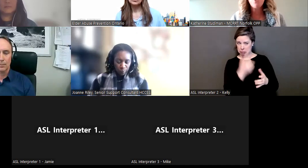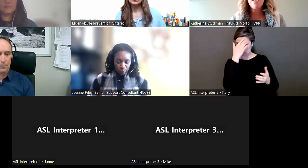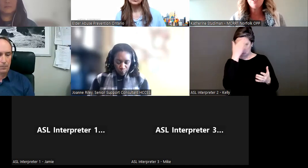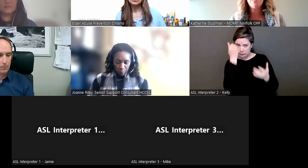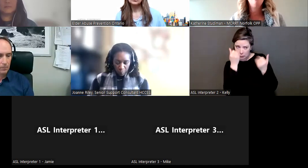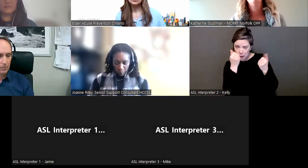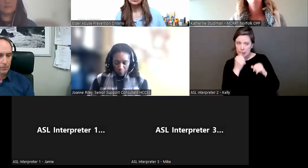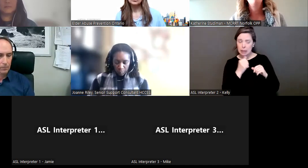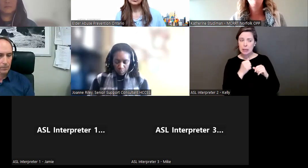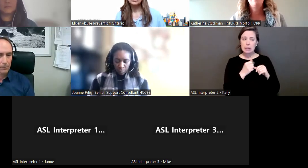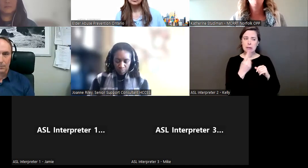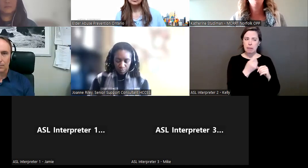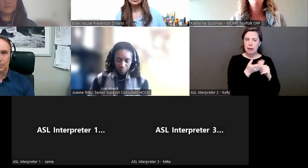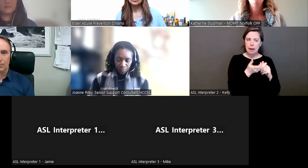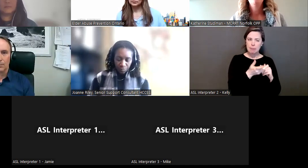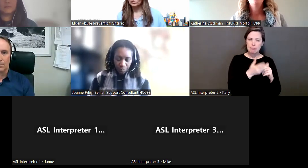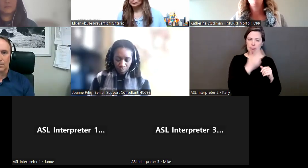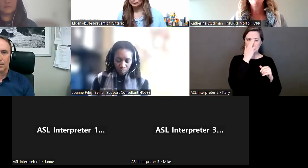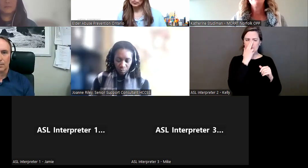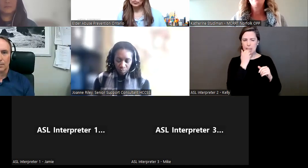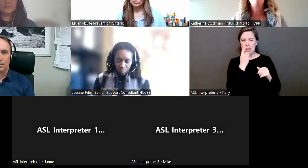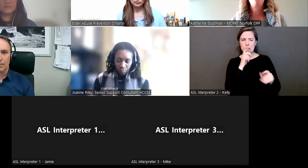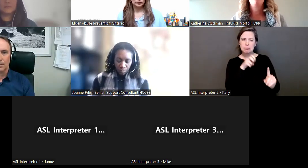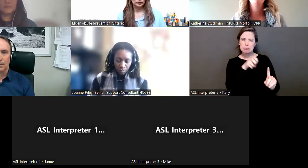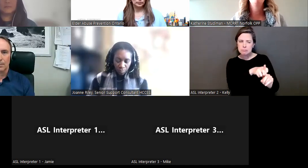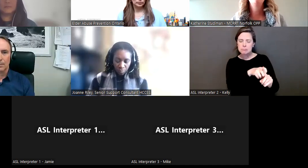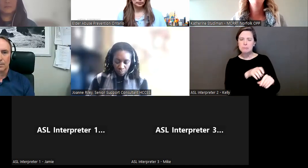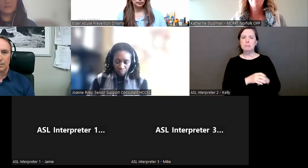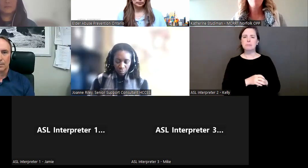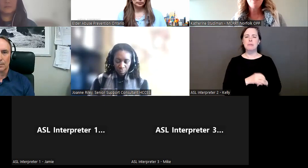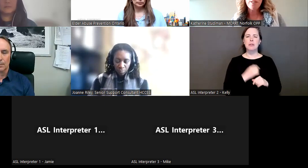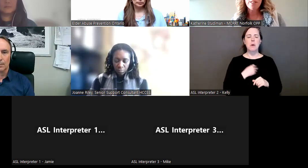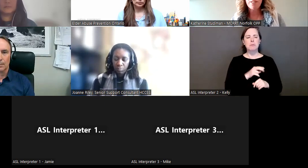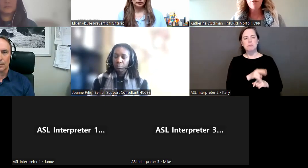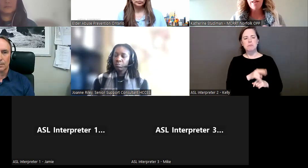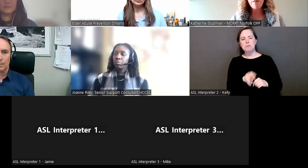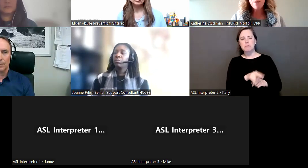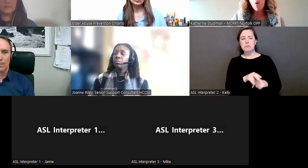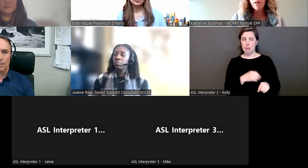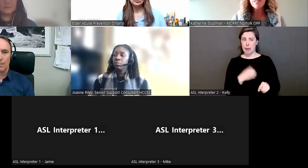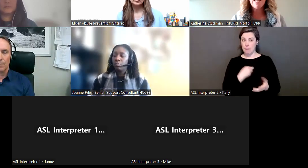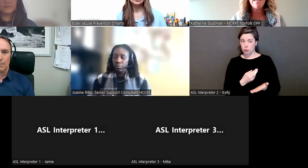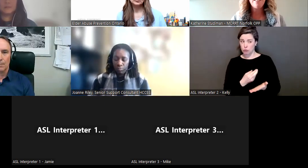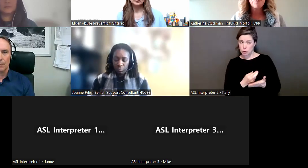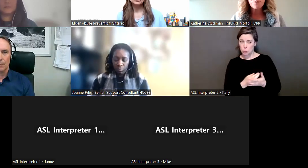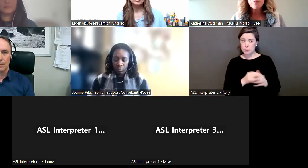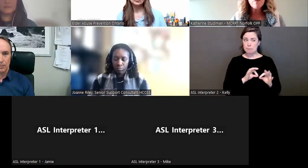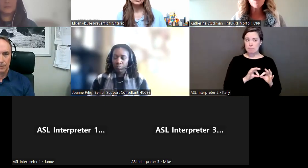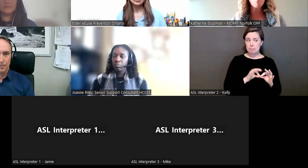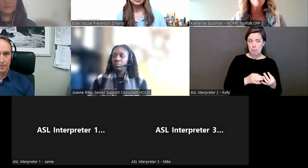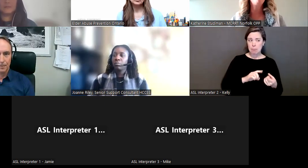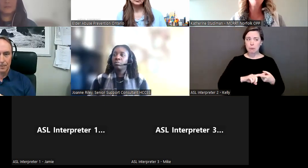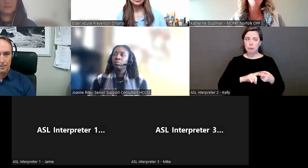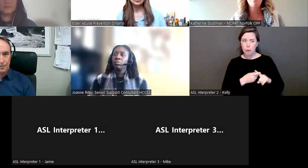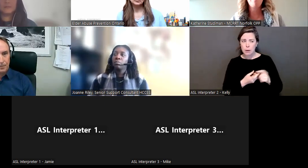this situation. I'm thinking about, I'm listening for, do they have resources? Do they have supports? And